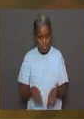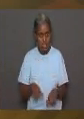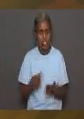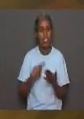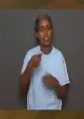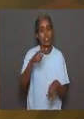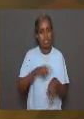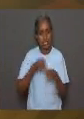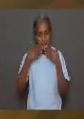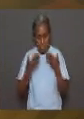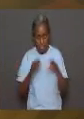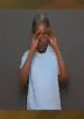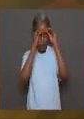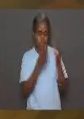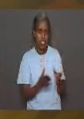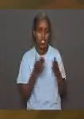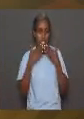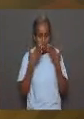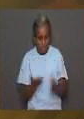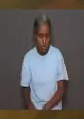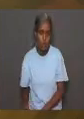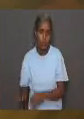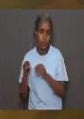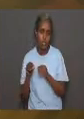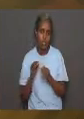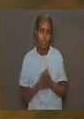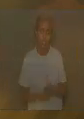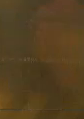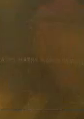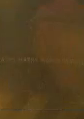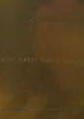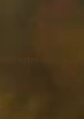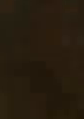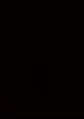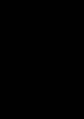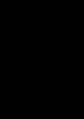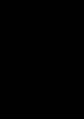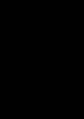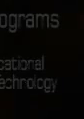today. Until next time, thank you, teacher. Thank you, students.